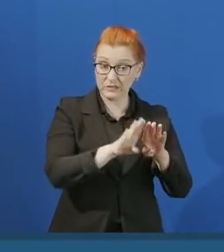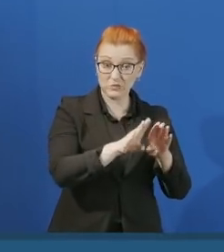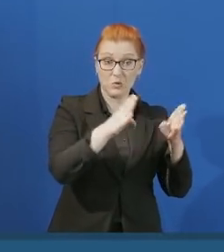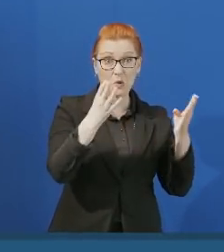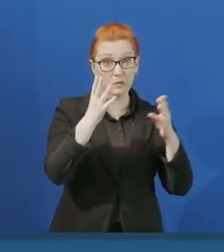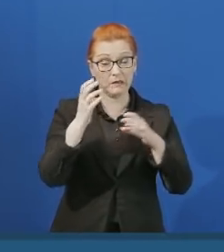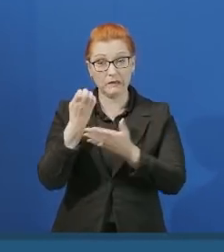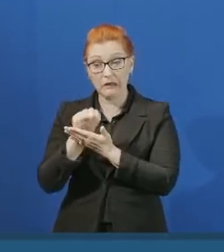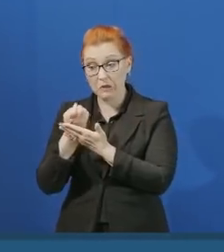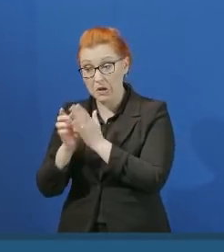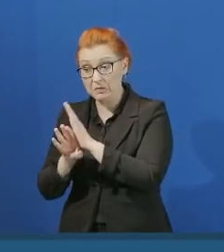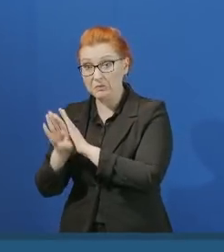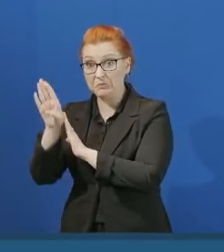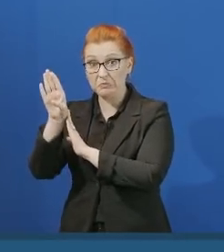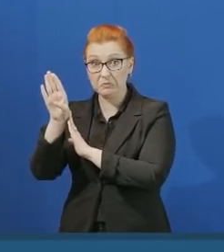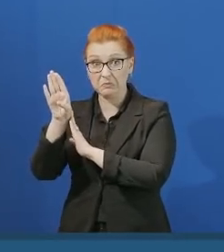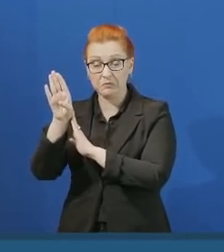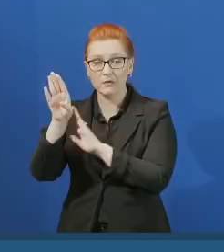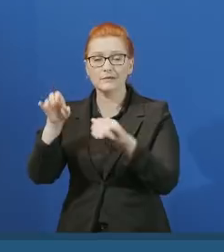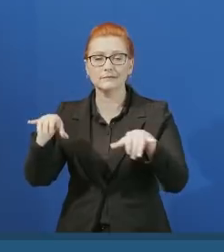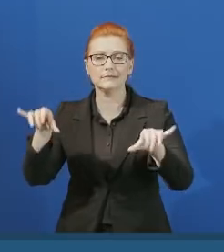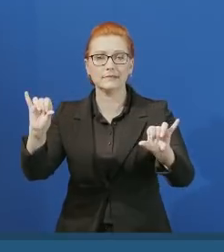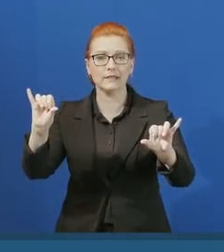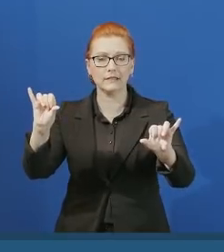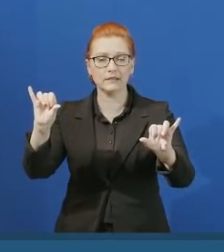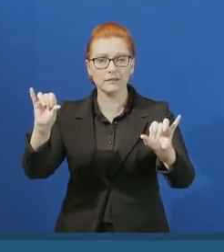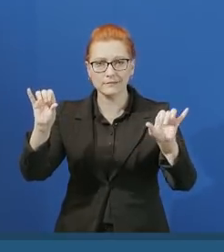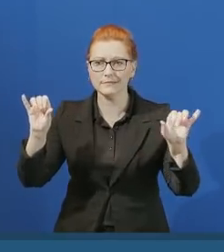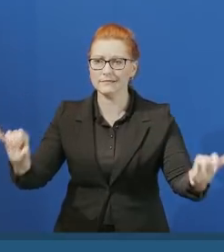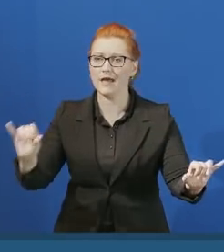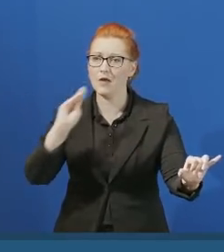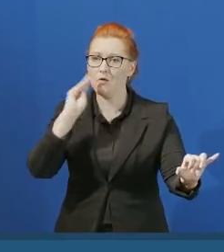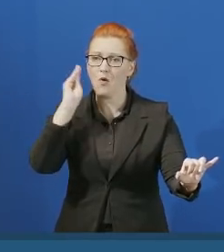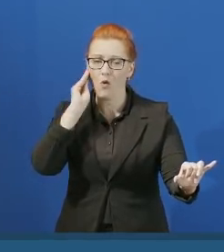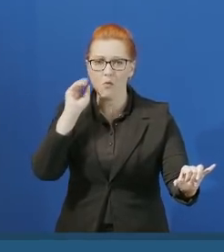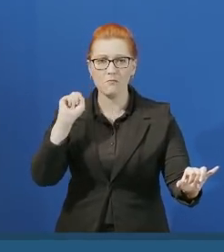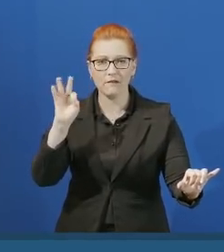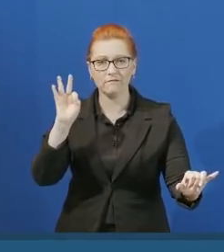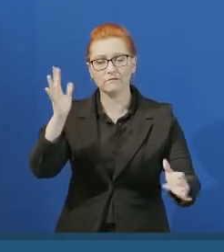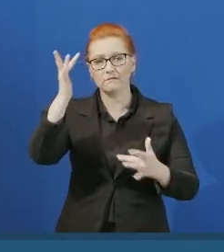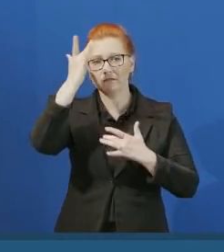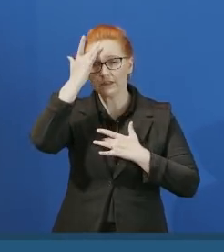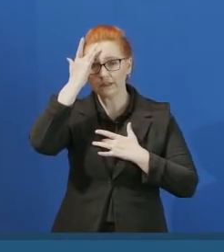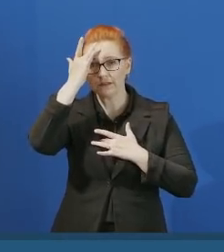to telework. We'll have more information on small and medium businesses in the